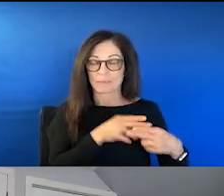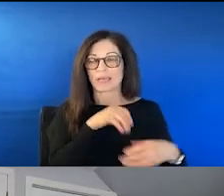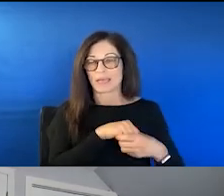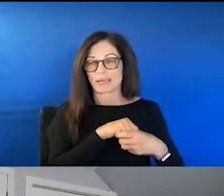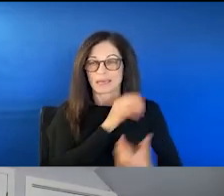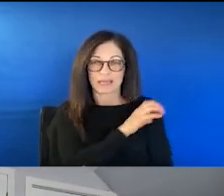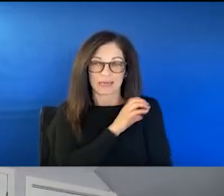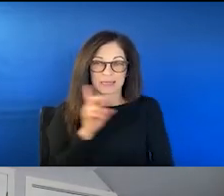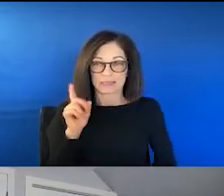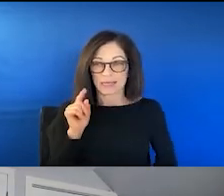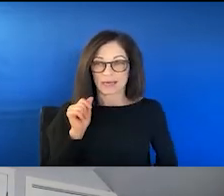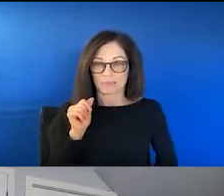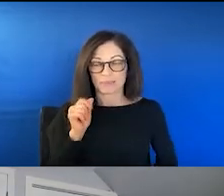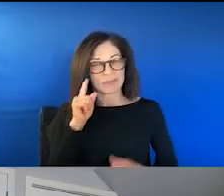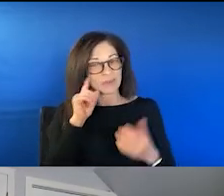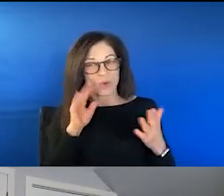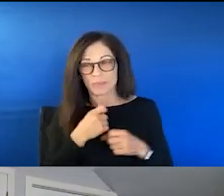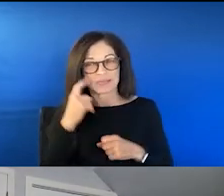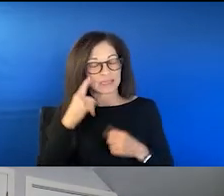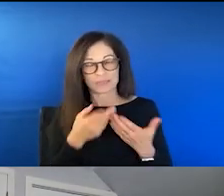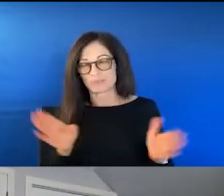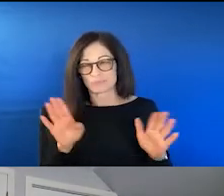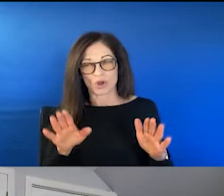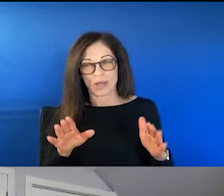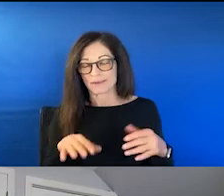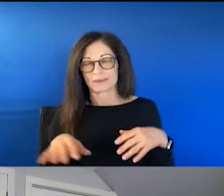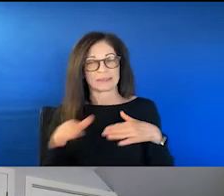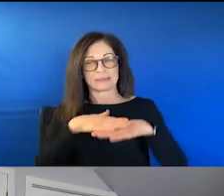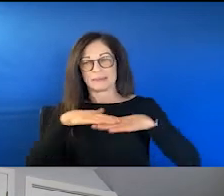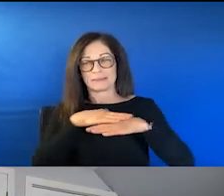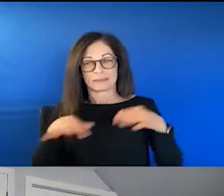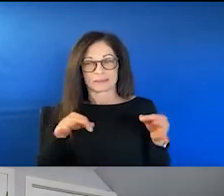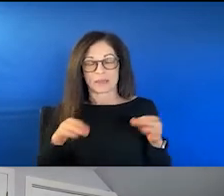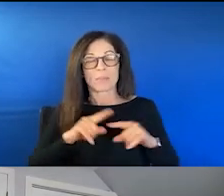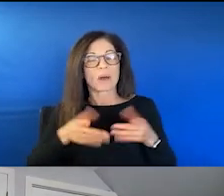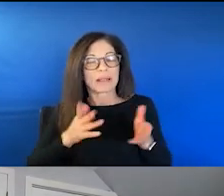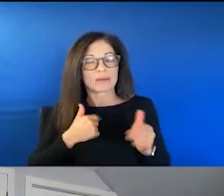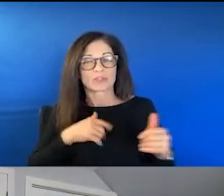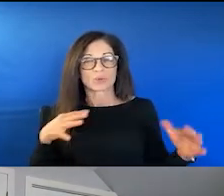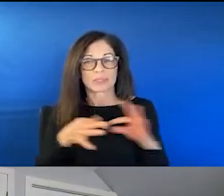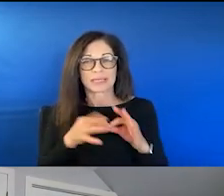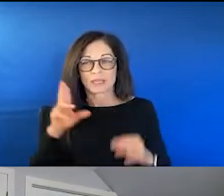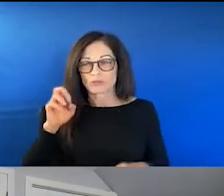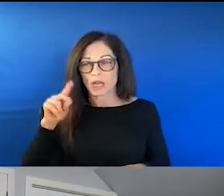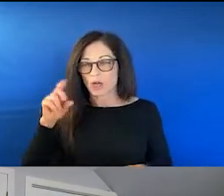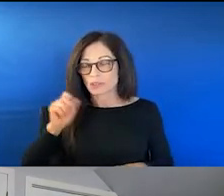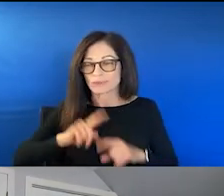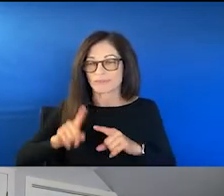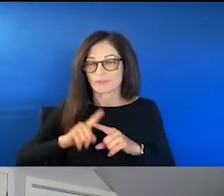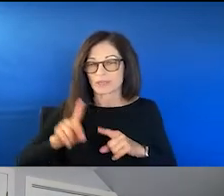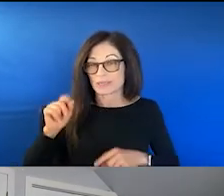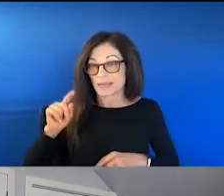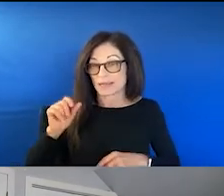hope that makes sense. It's just a very broad overview. But that allows us to link the records across data sets based on the string